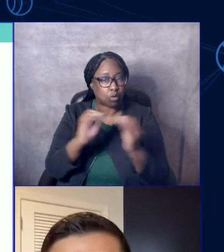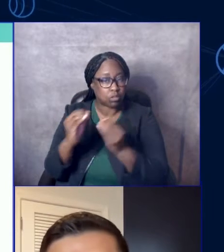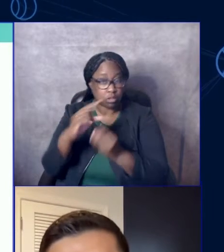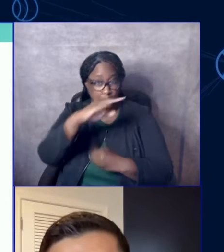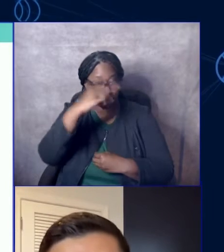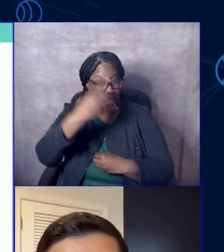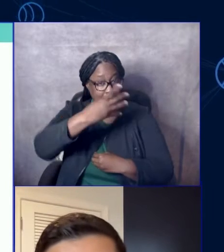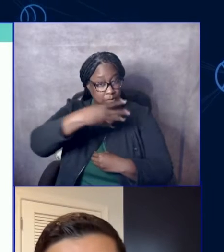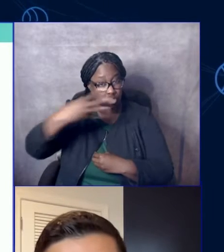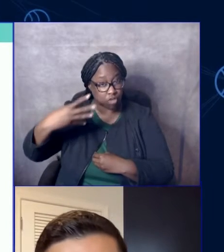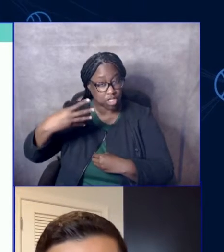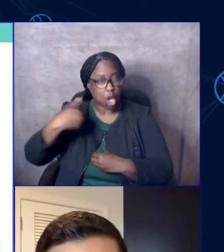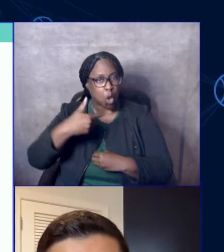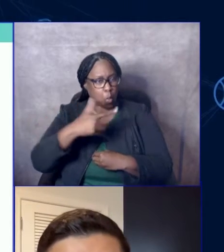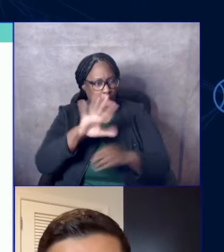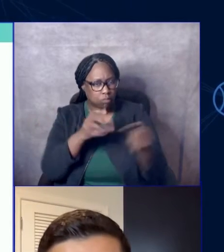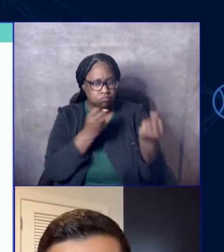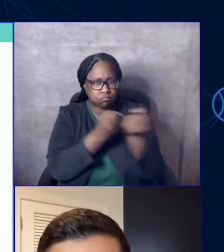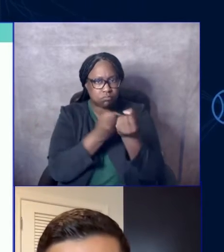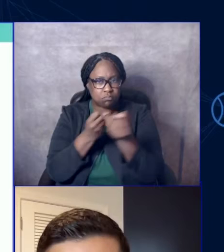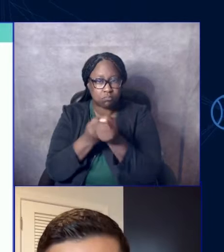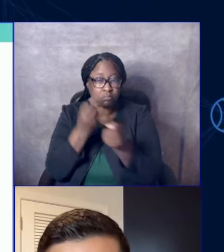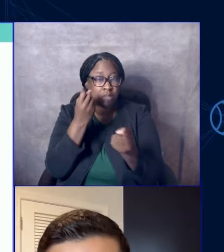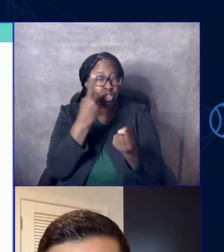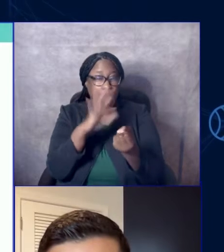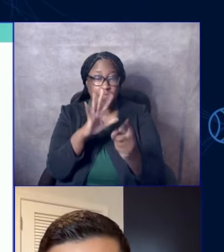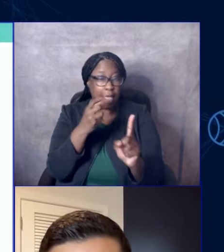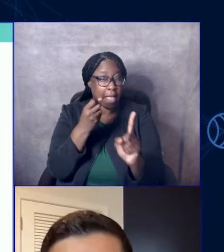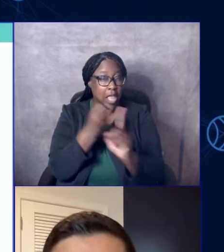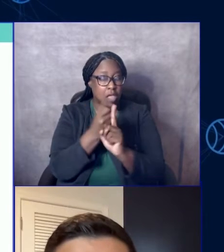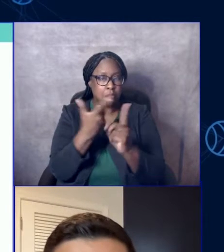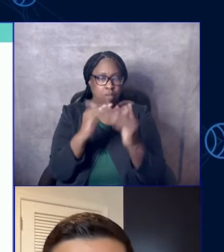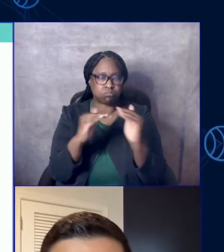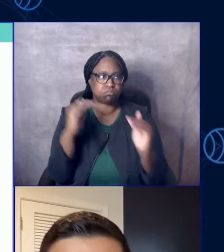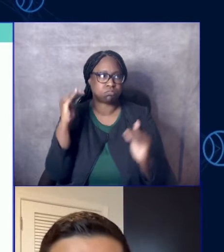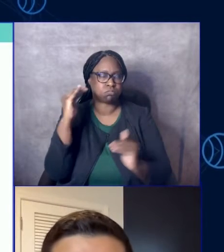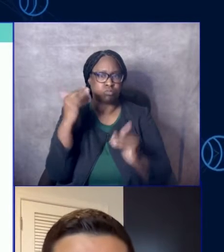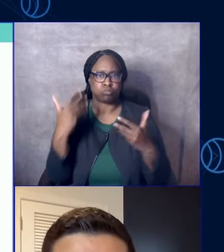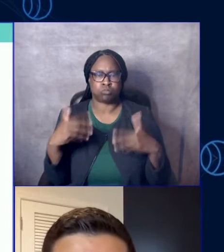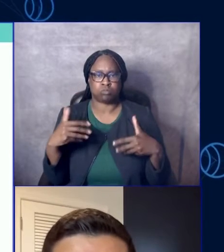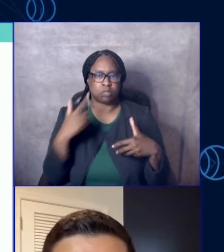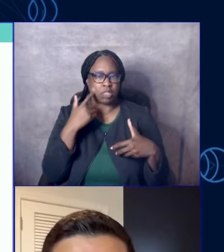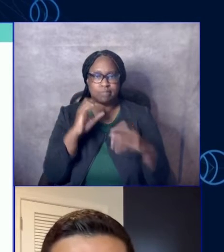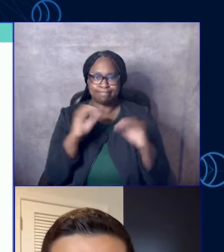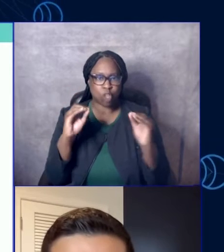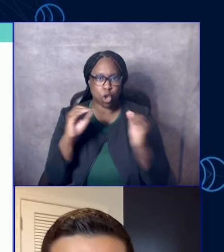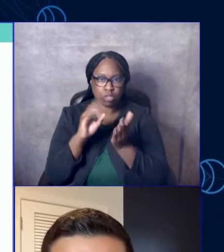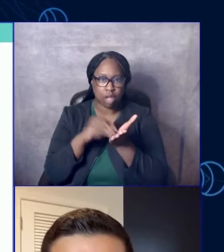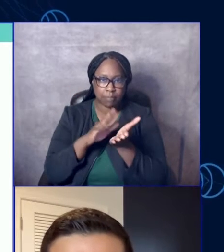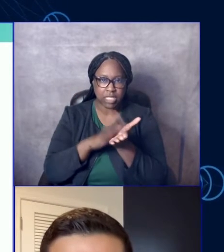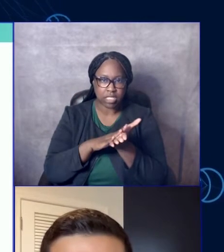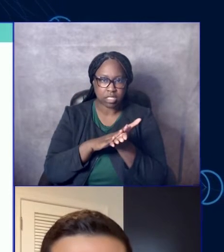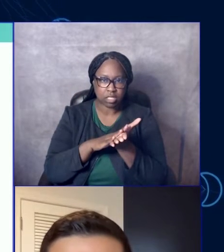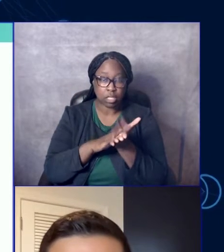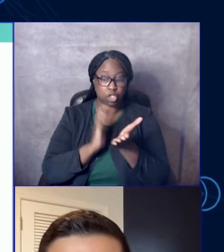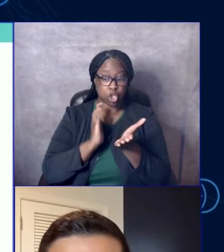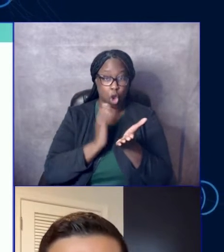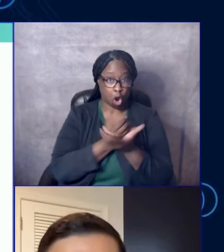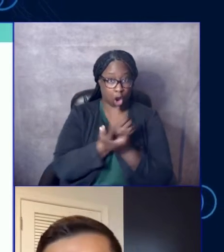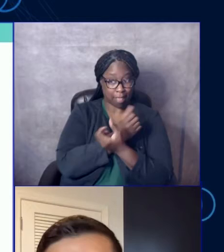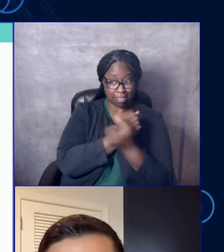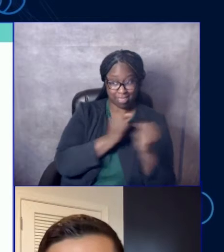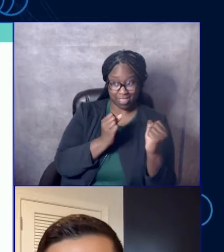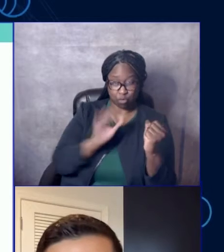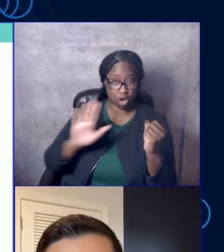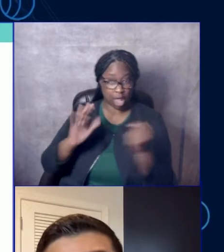who are disproportionately impacted because they're undocumented. Our liberation was really tied to one another, and we don't believe that